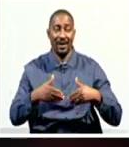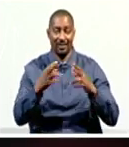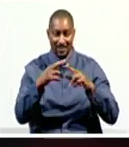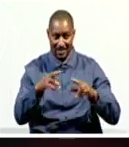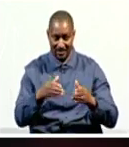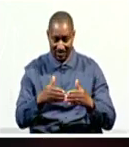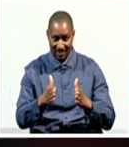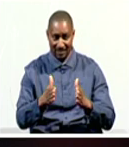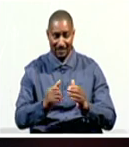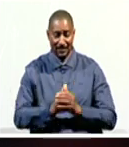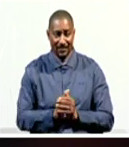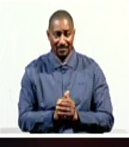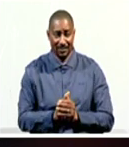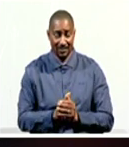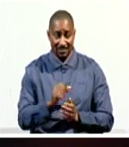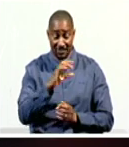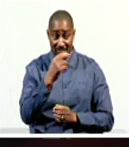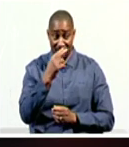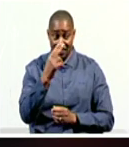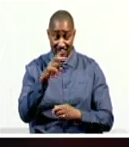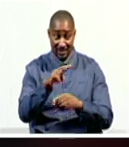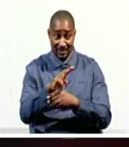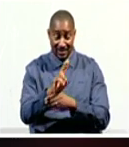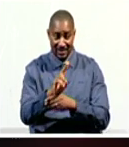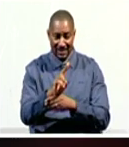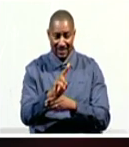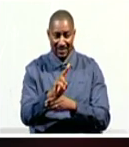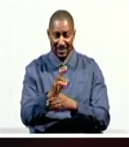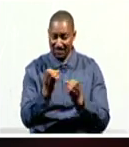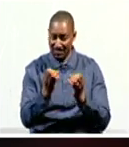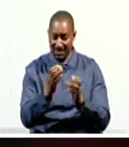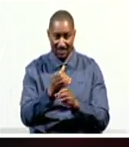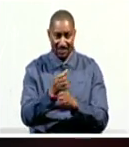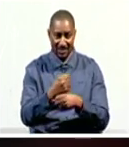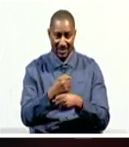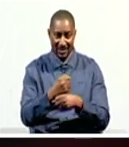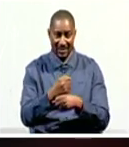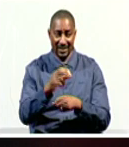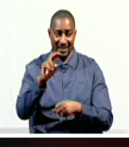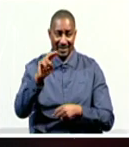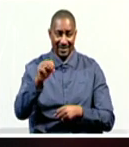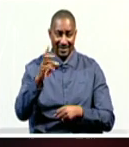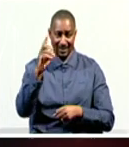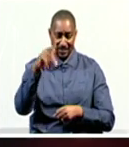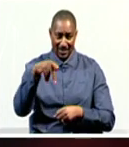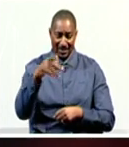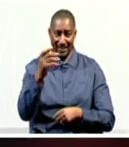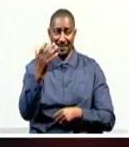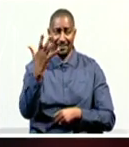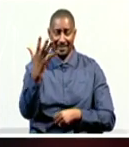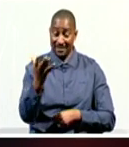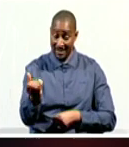at Harambee Prosperity 2, most of the projects that are in NDP 5 are there, but more refined and